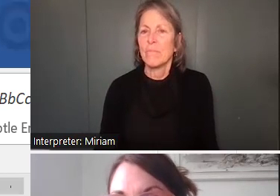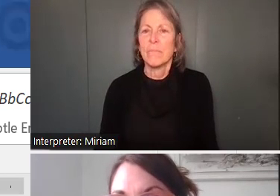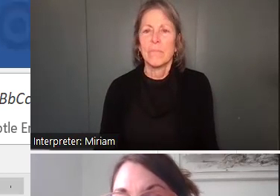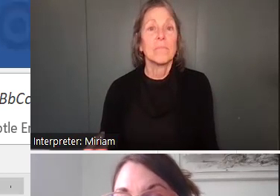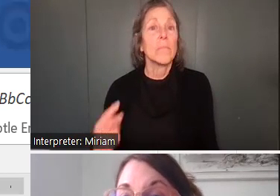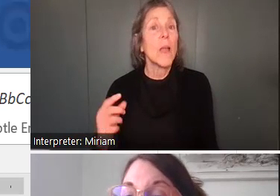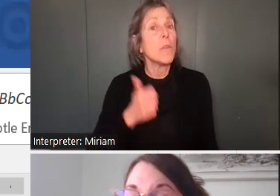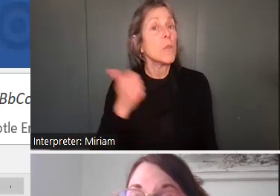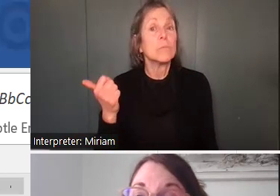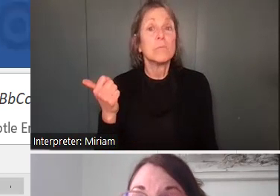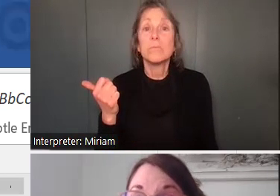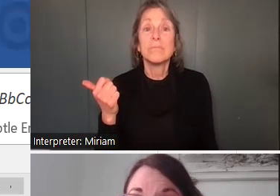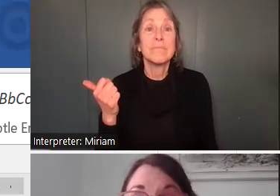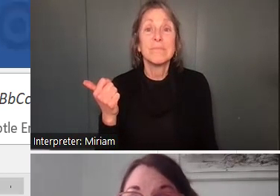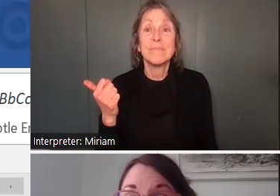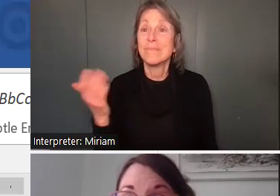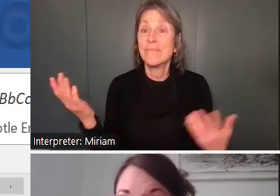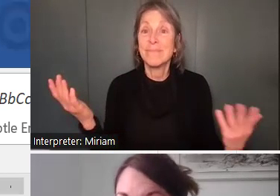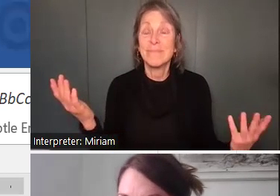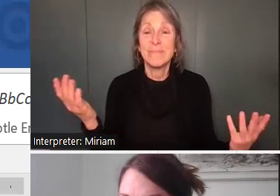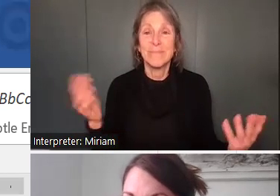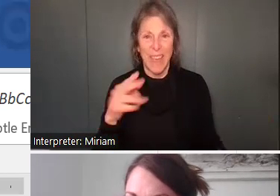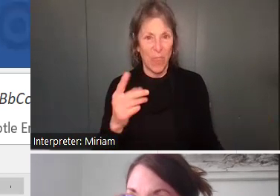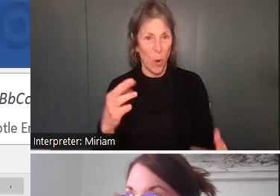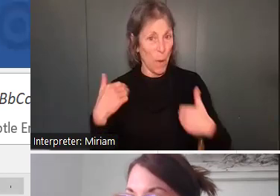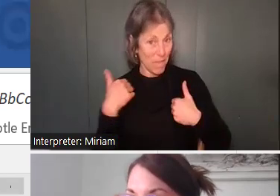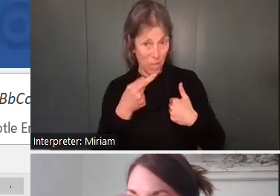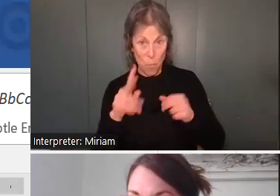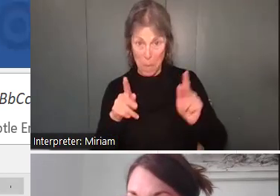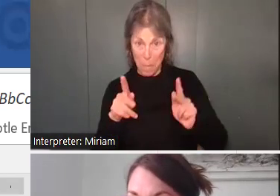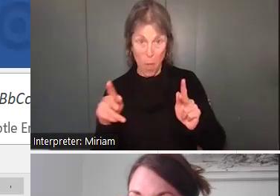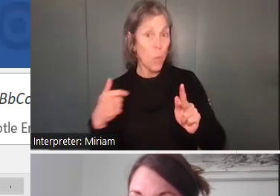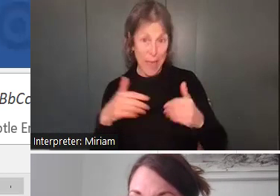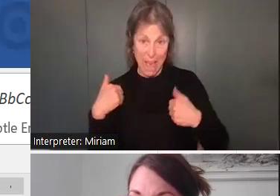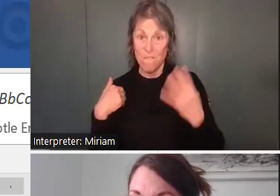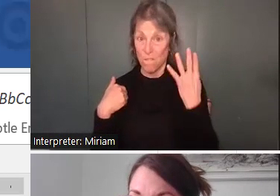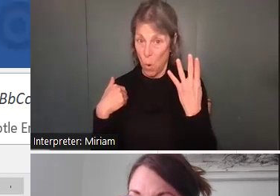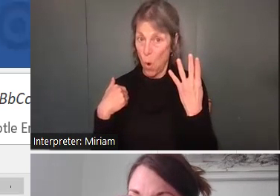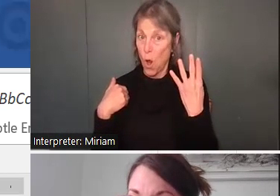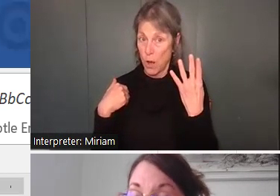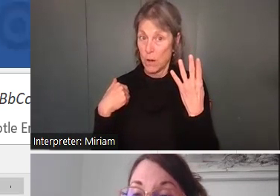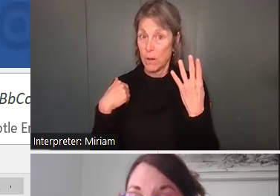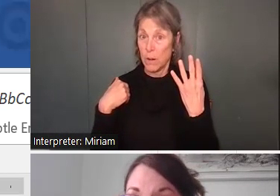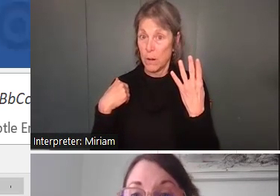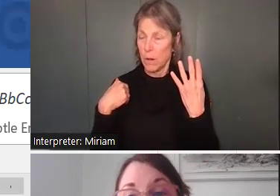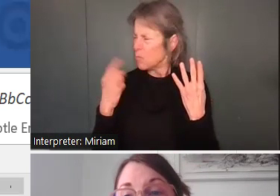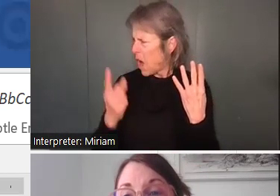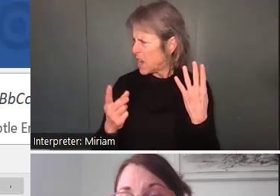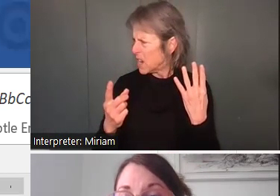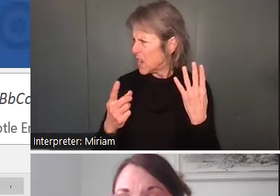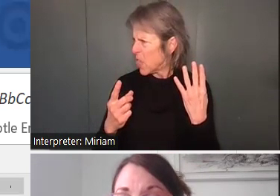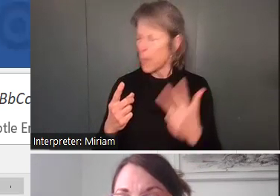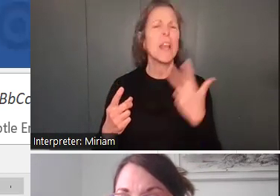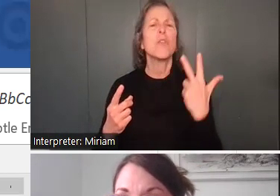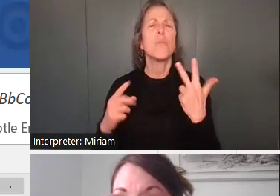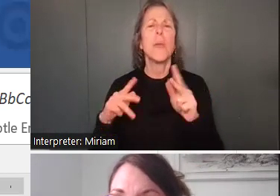Somebody else? Anyone else? We have a few people. We have 4 people that are. Is that right? We have Okay. 3 people